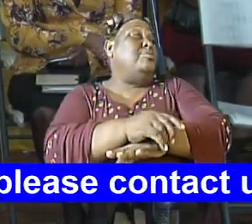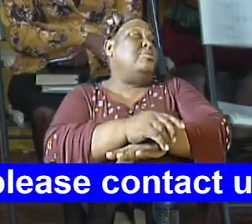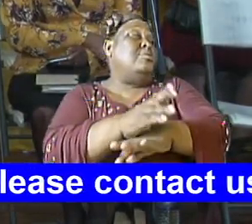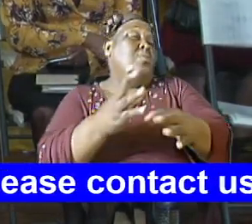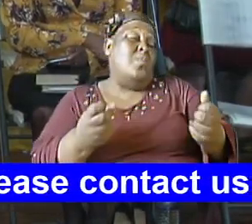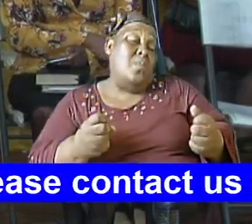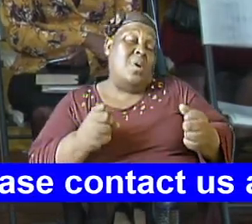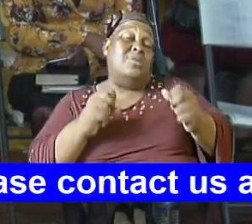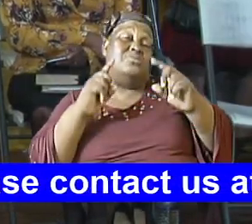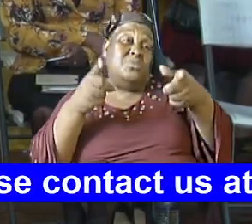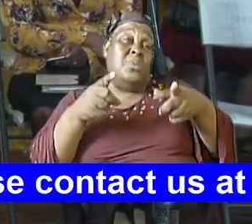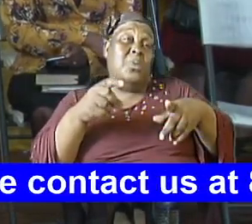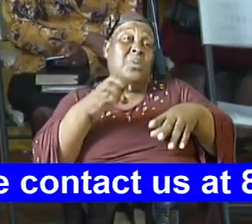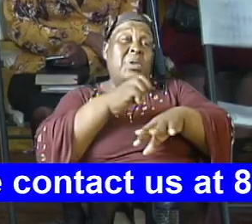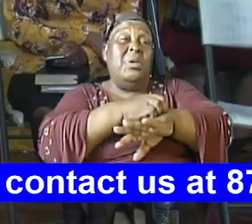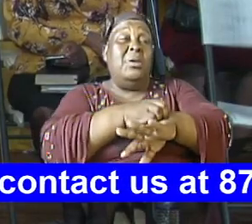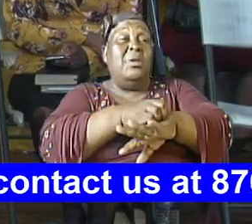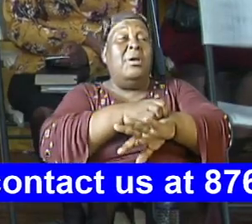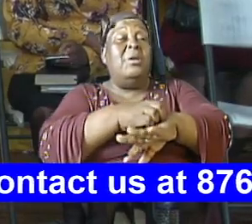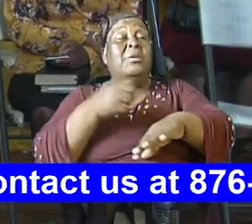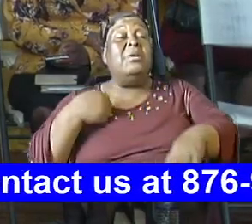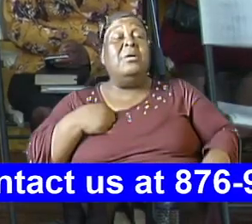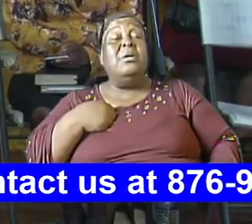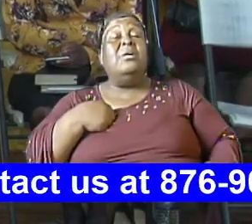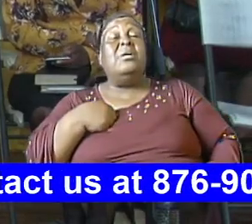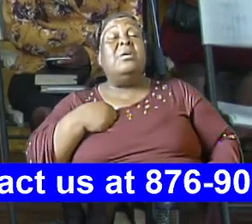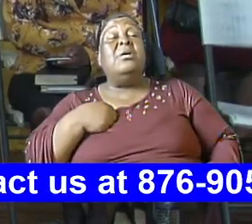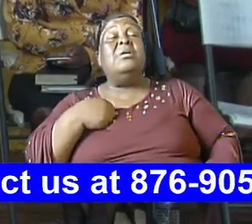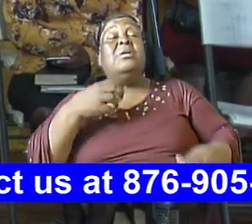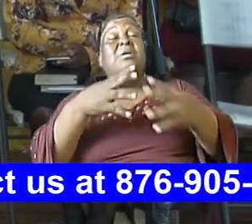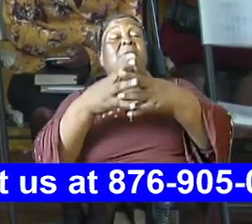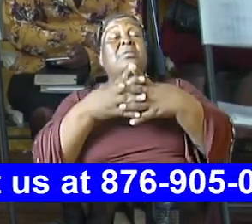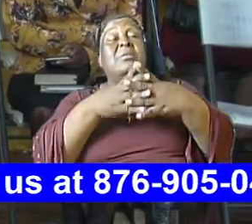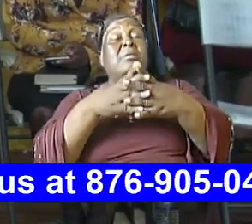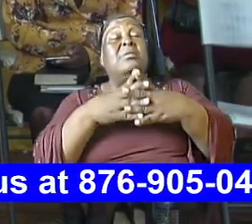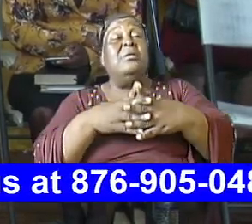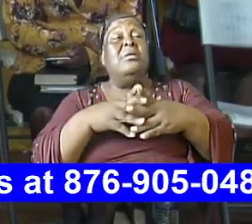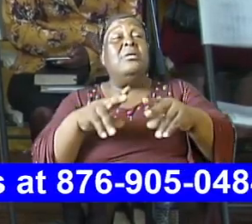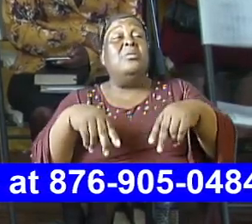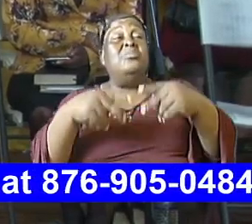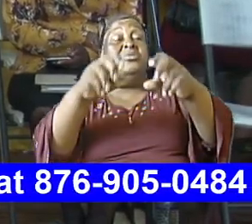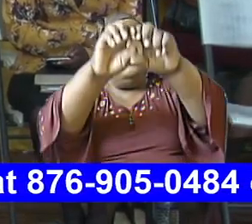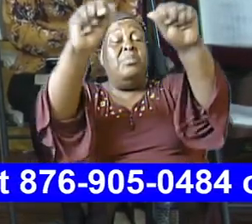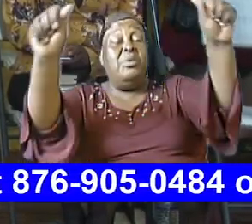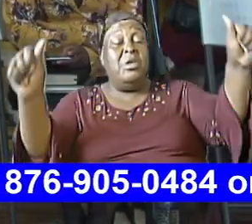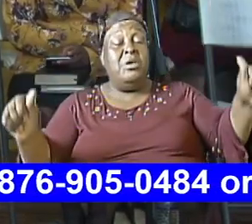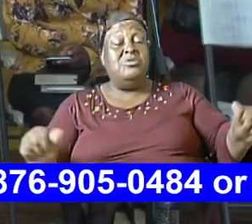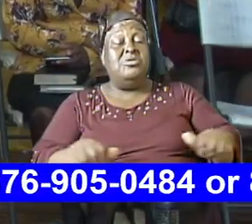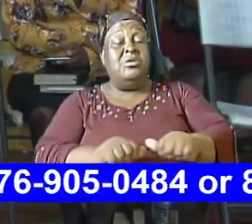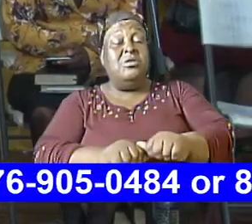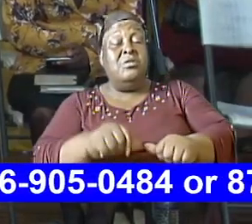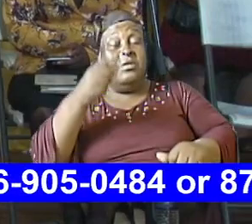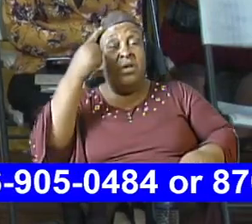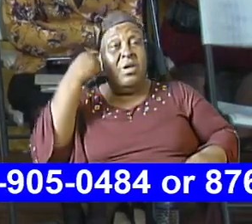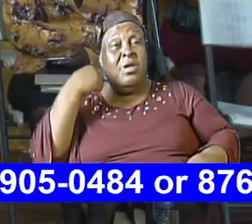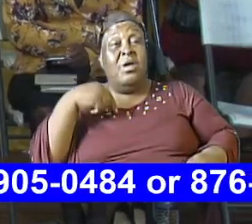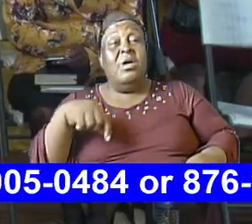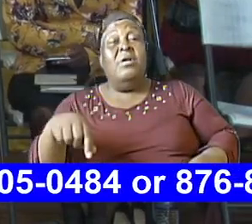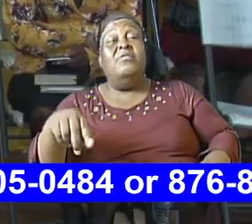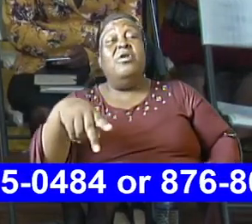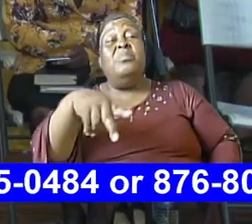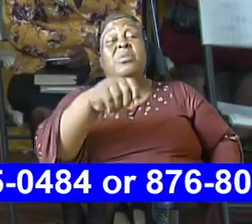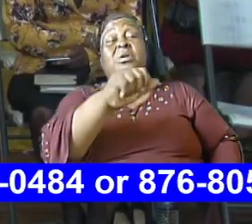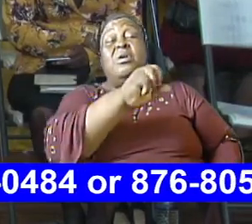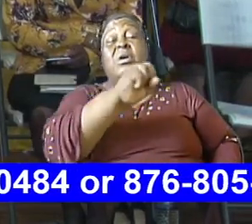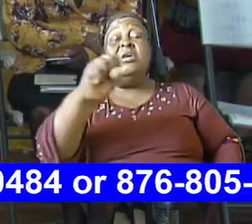It's like you want to go to England or Canada or US and you put in your application for the passport. Where are you going to go? Fill